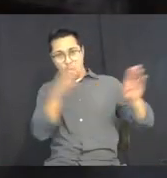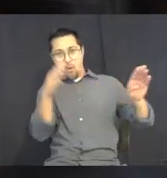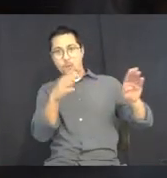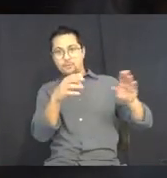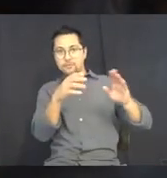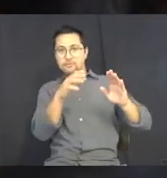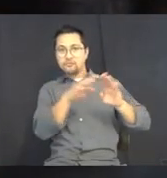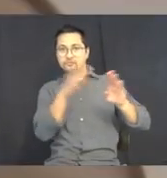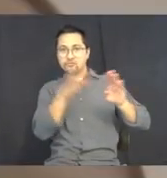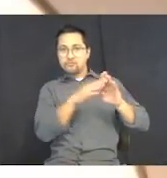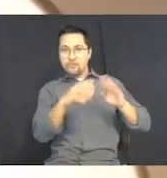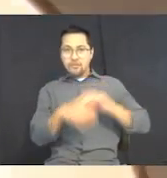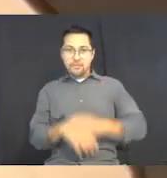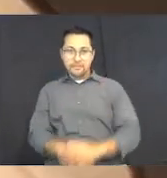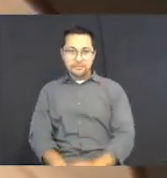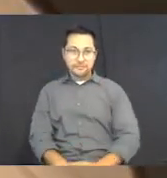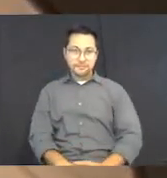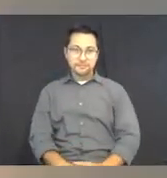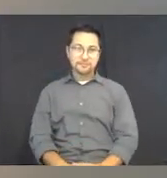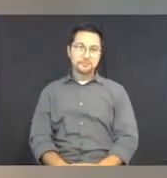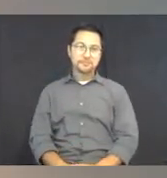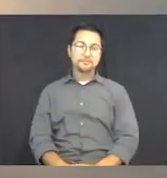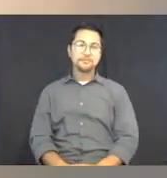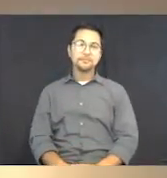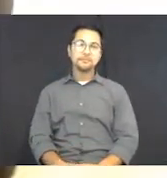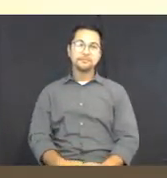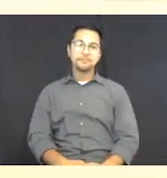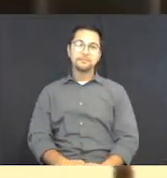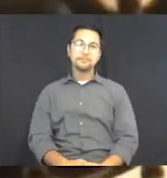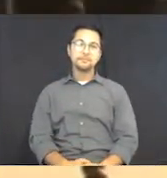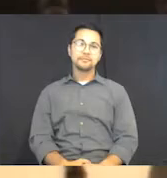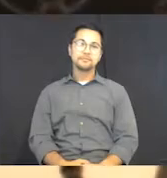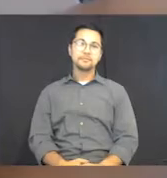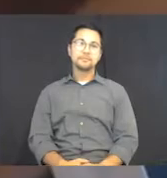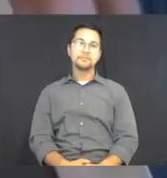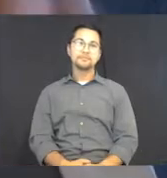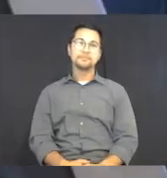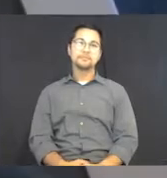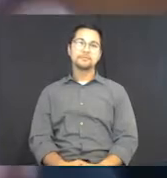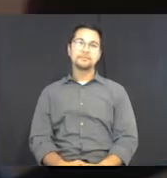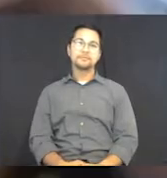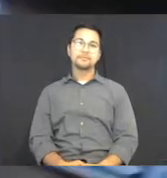This is the lamp on, bedroom fan on,